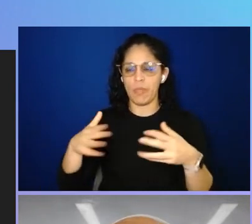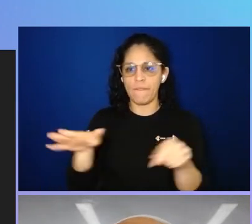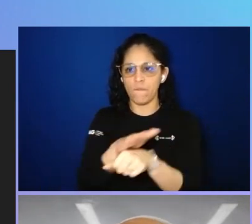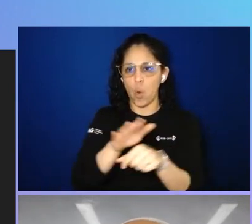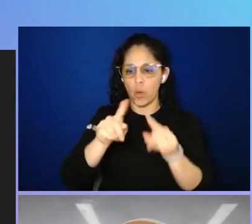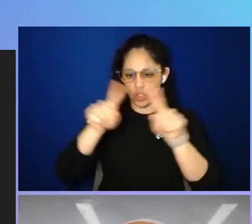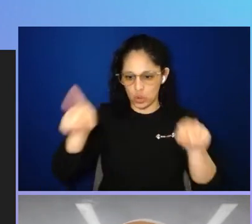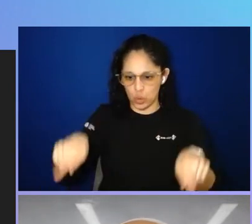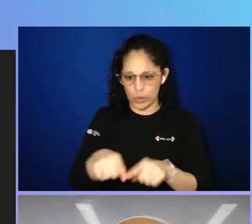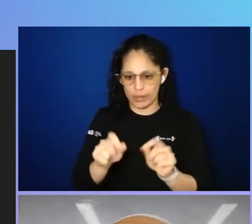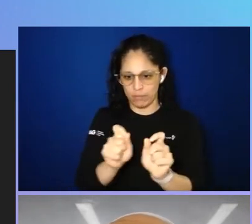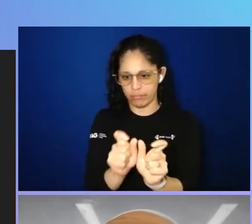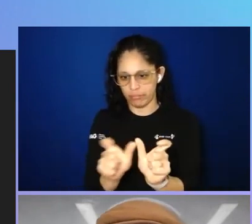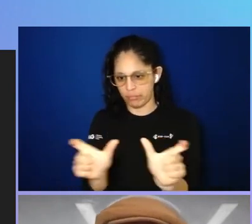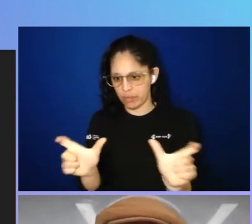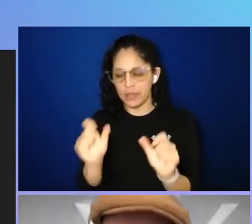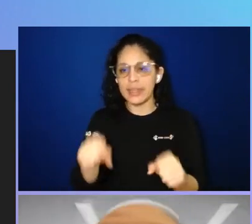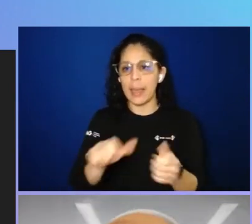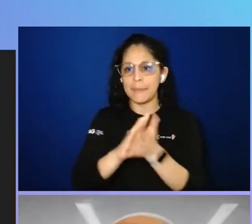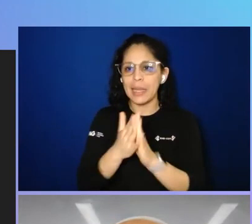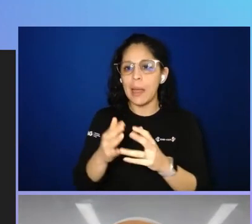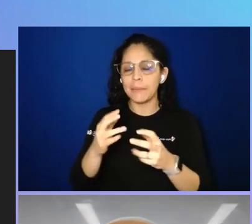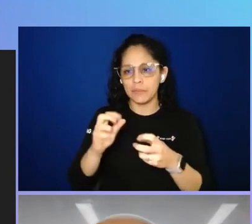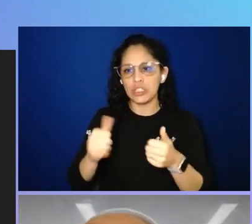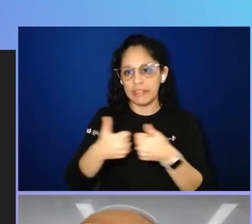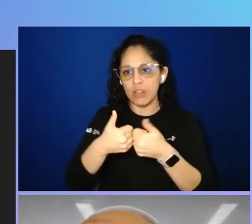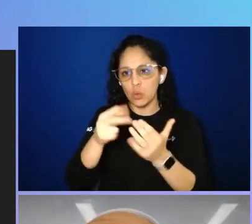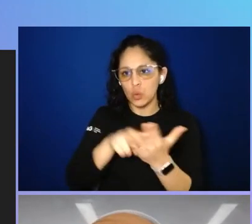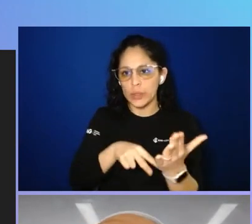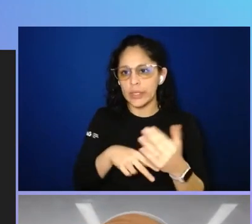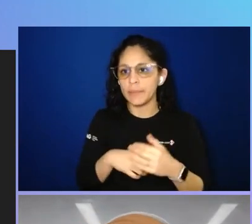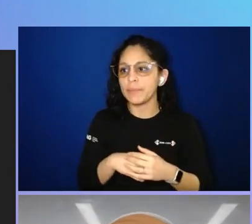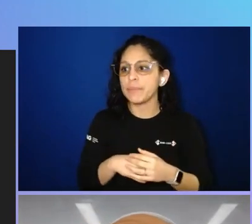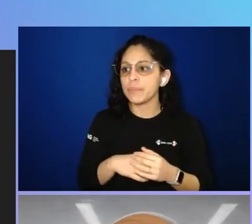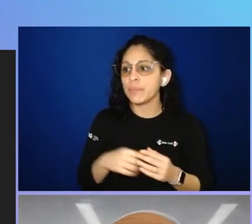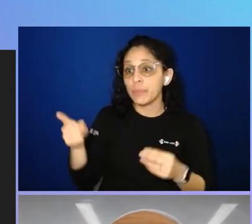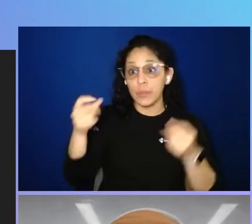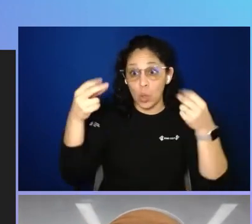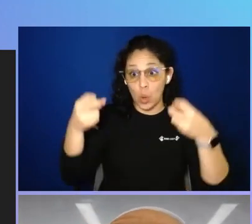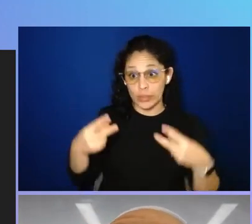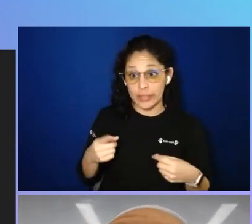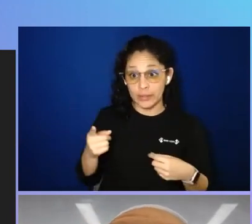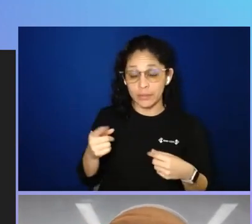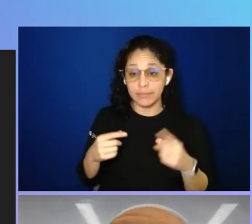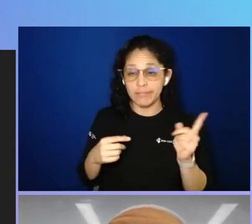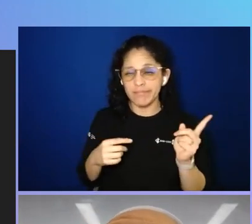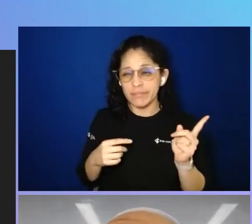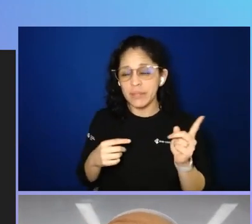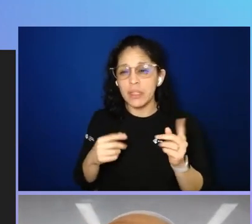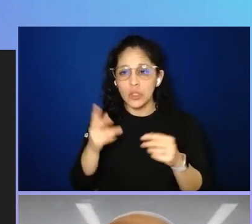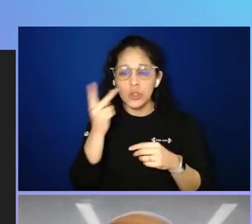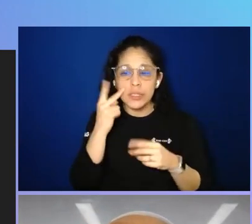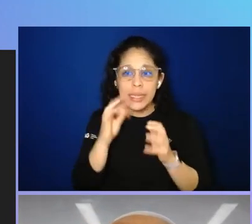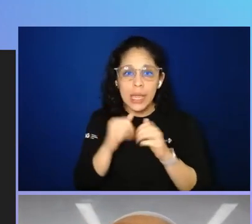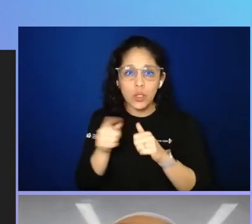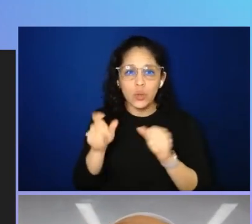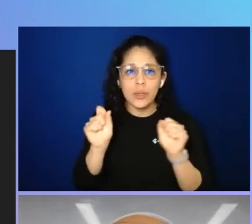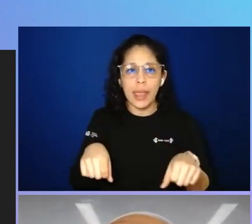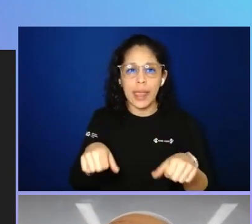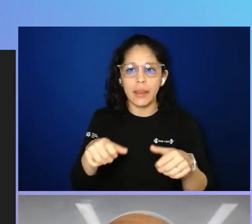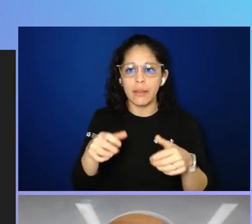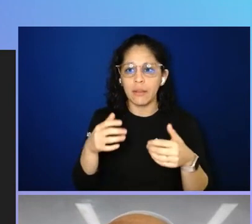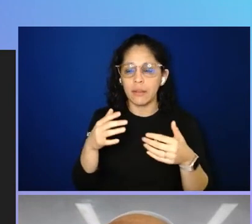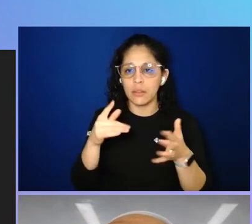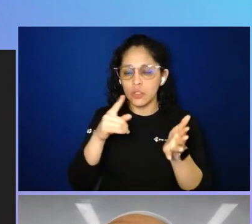I'm showing some code in the screen as well to see how you can basically um, check